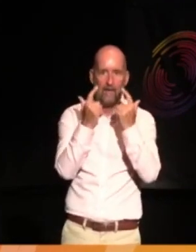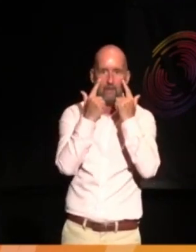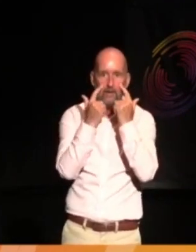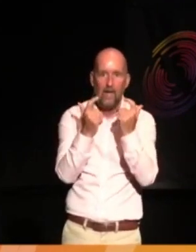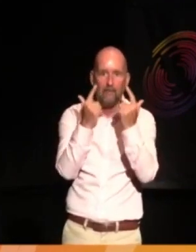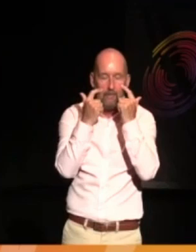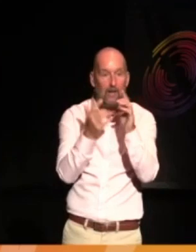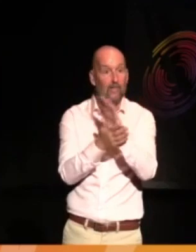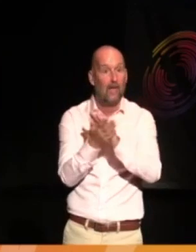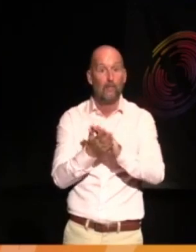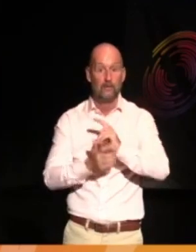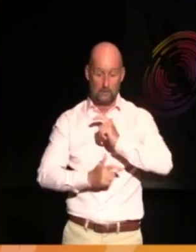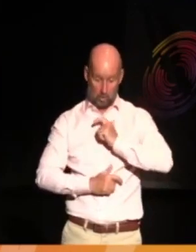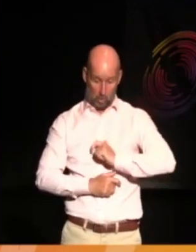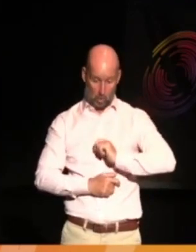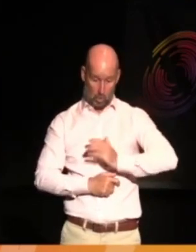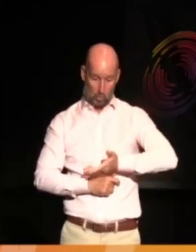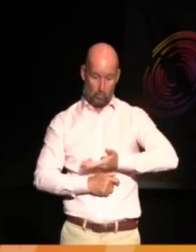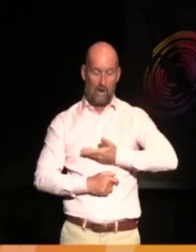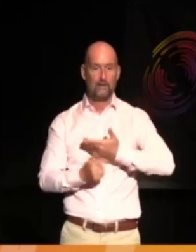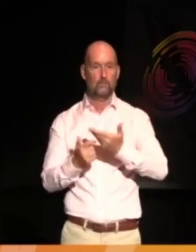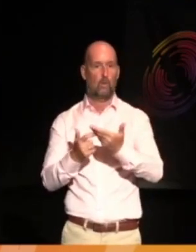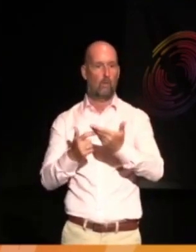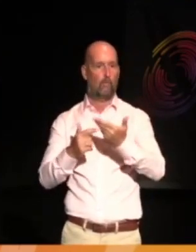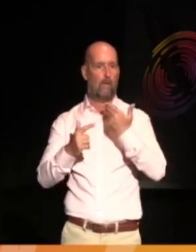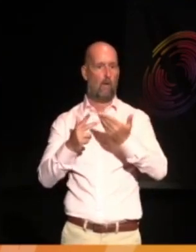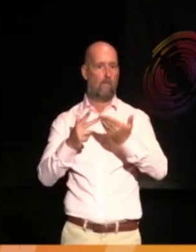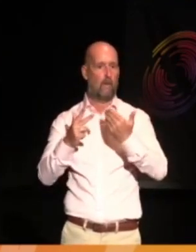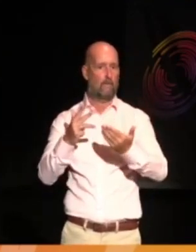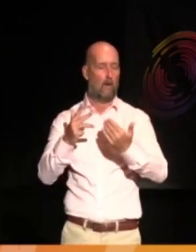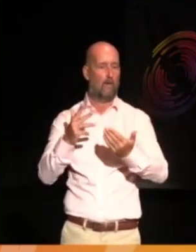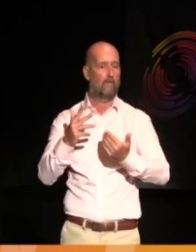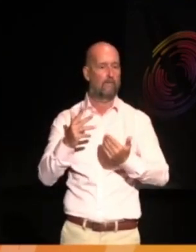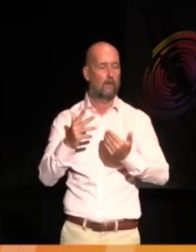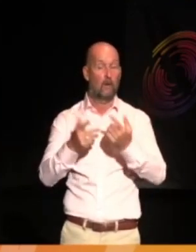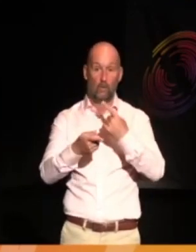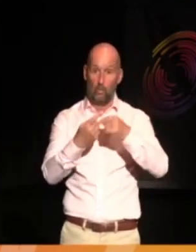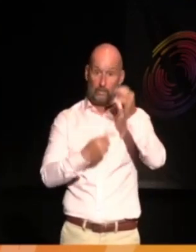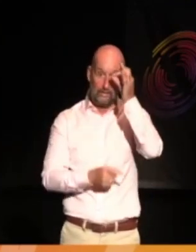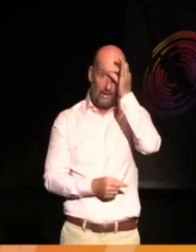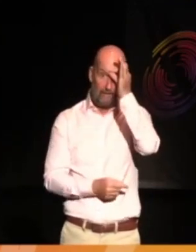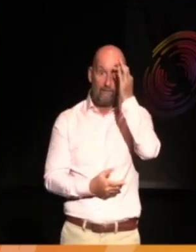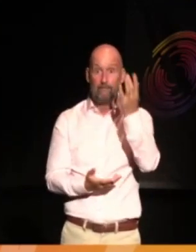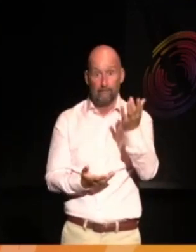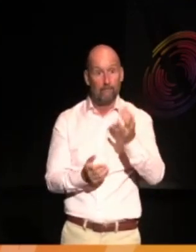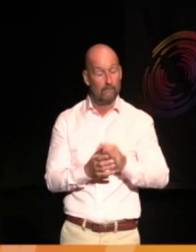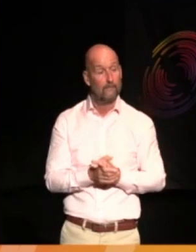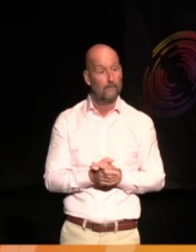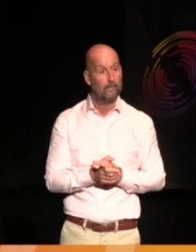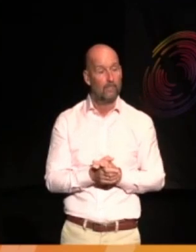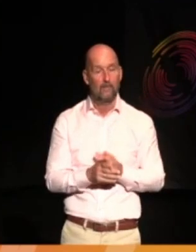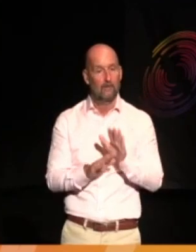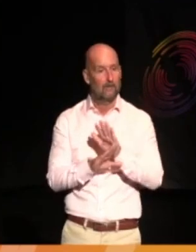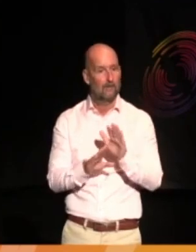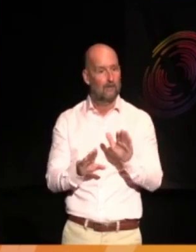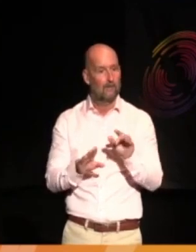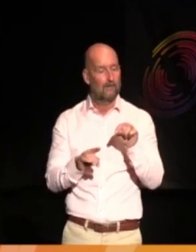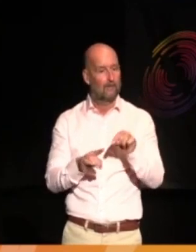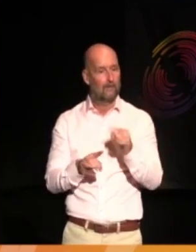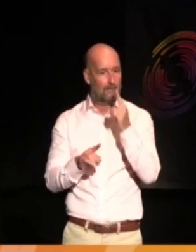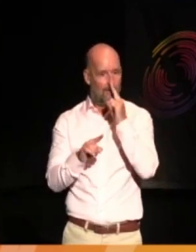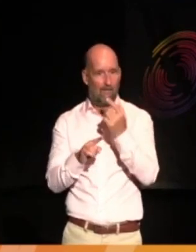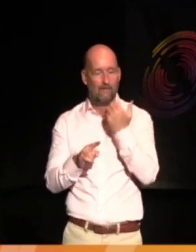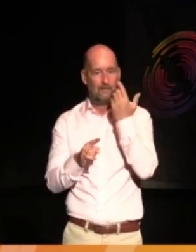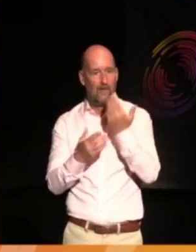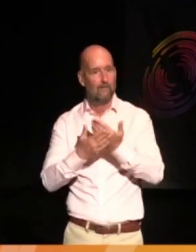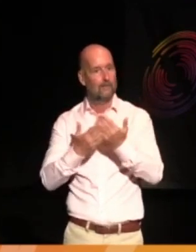pull the rights back as far as we can get them. And I think naively, sometimes I think, well, they won't be doing that on a daily basis, but